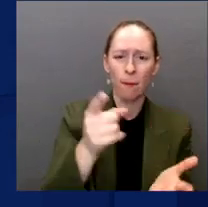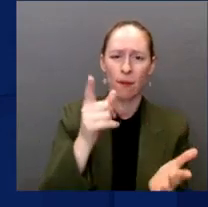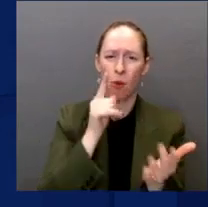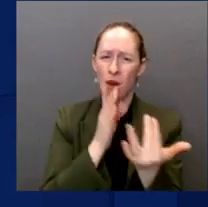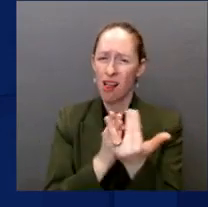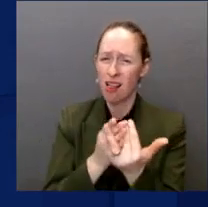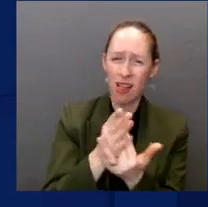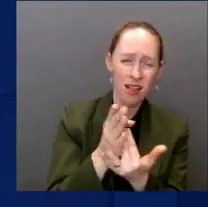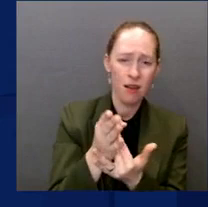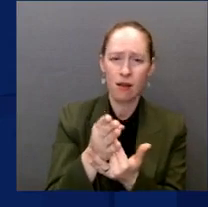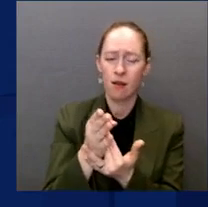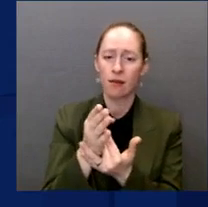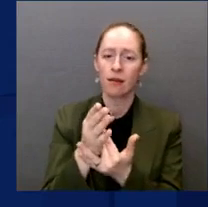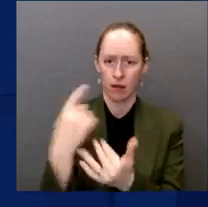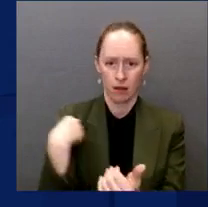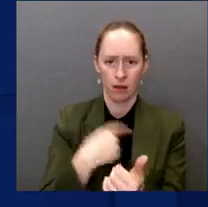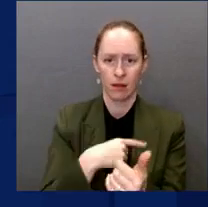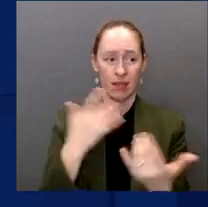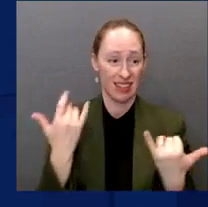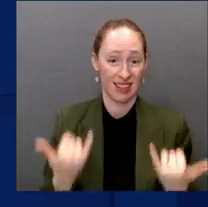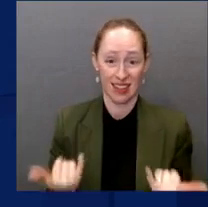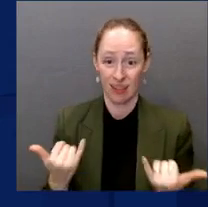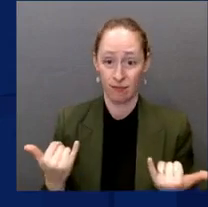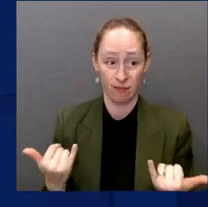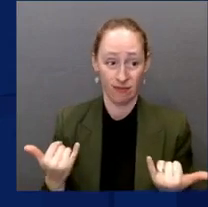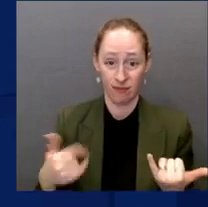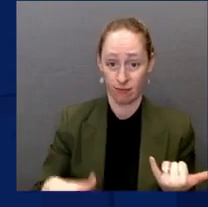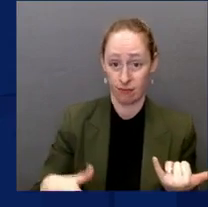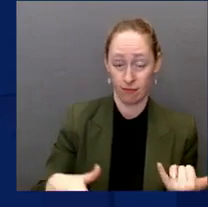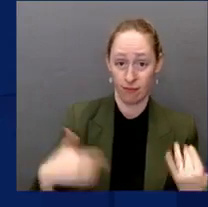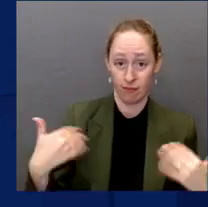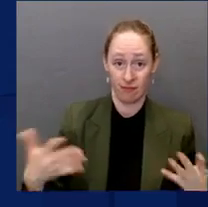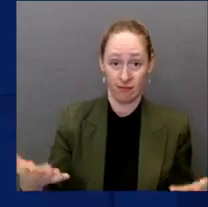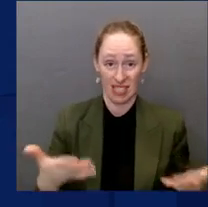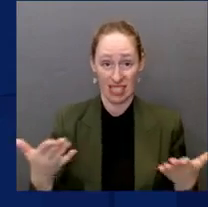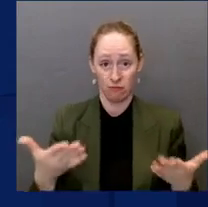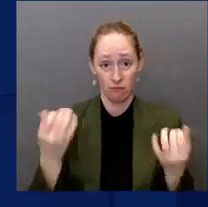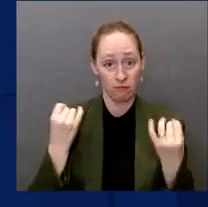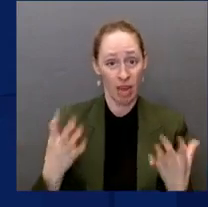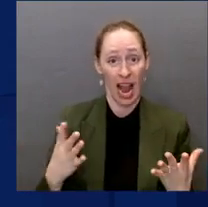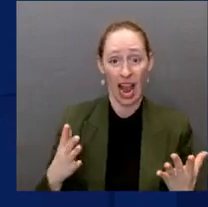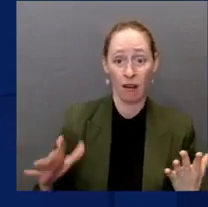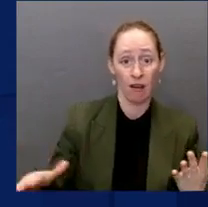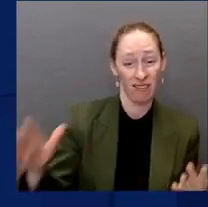food system in the world ever goes hungry again.